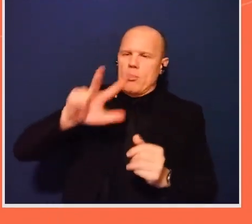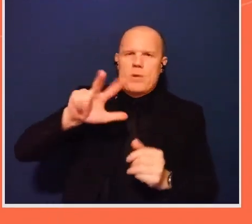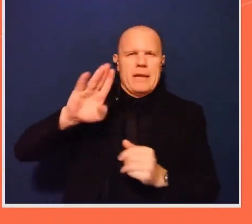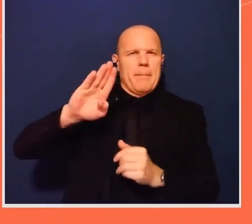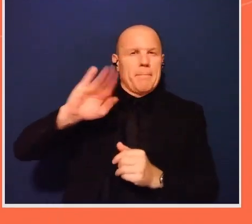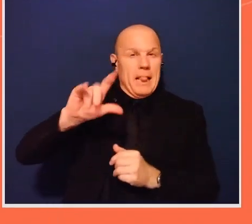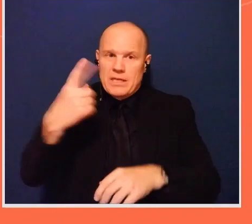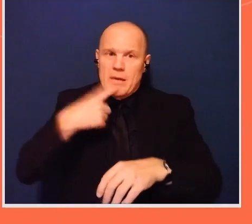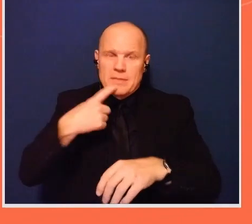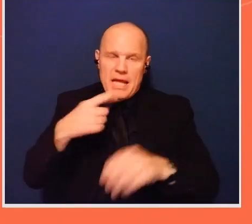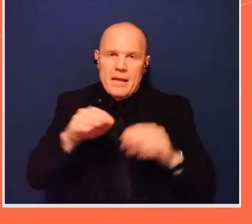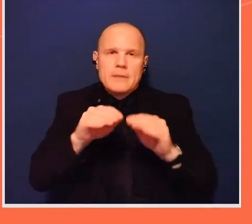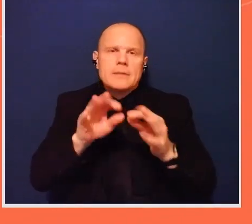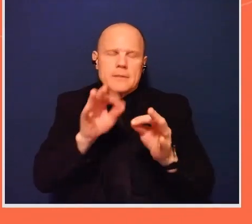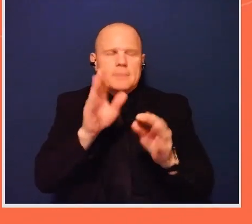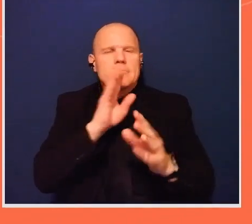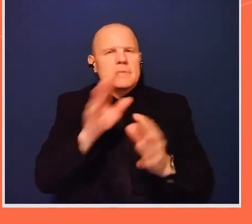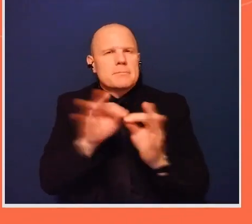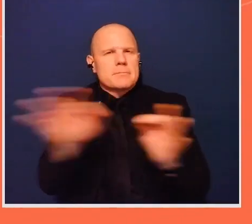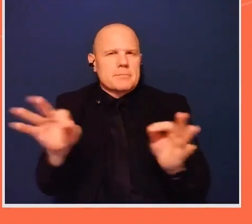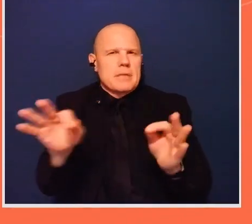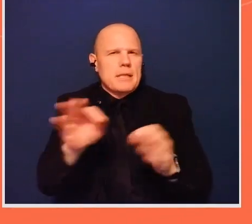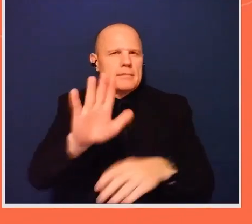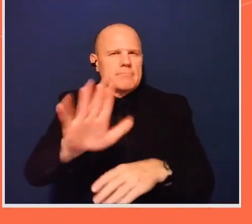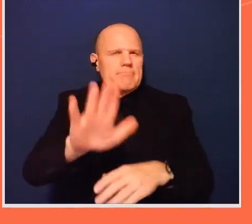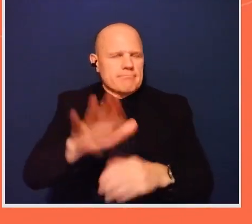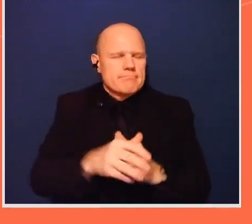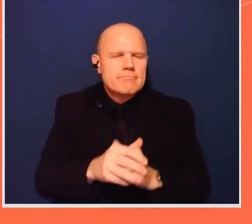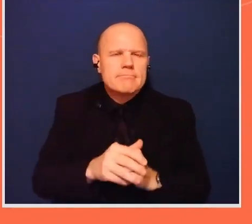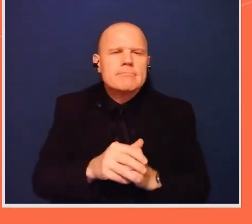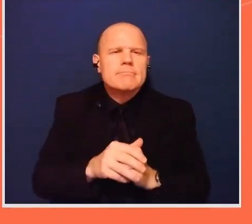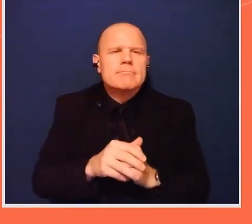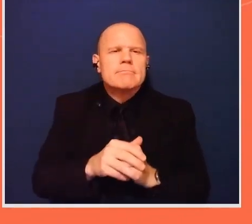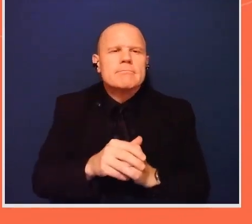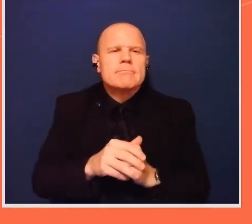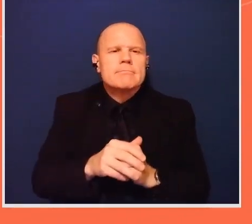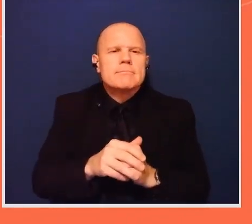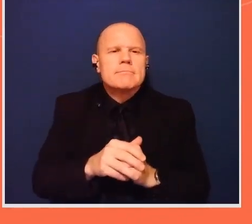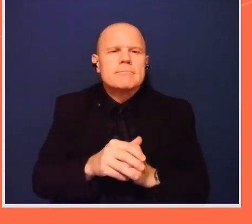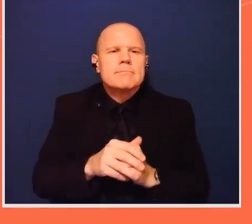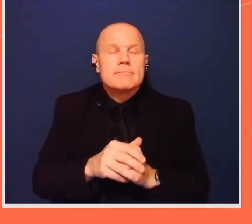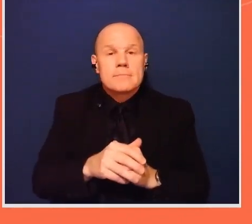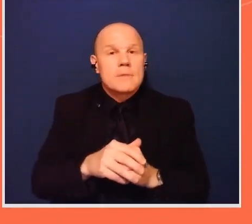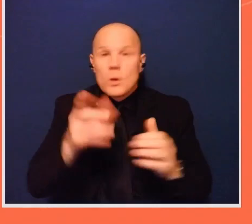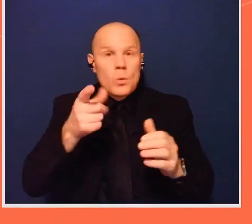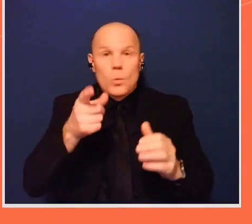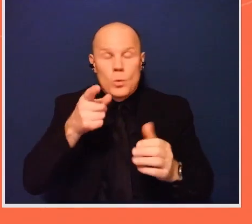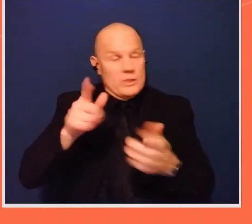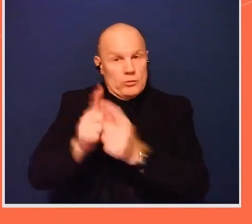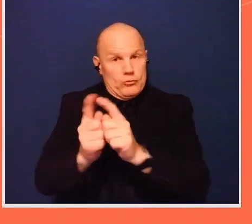Your Excellencies, ladies and gentlemen, welcome to the 2022 Our Ocean